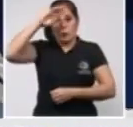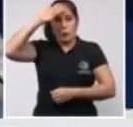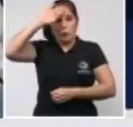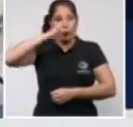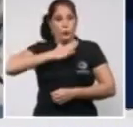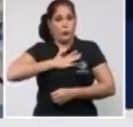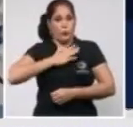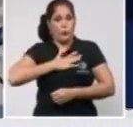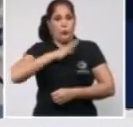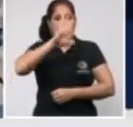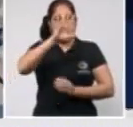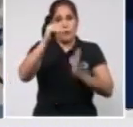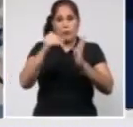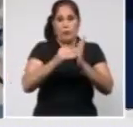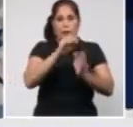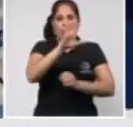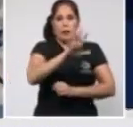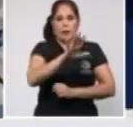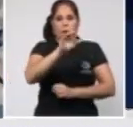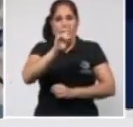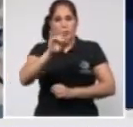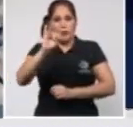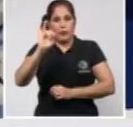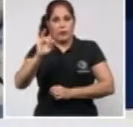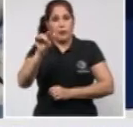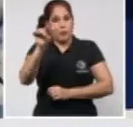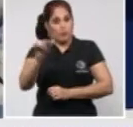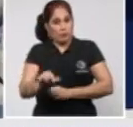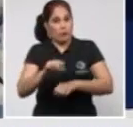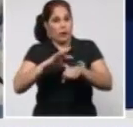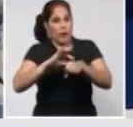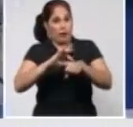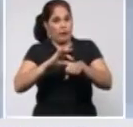To summarize, of the